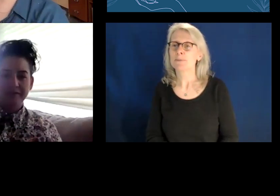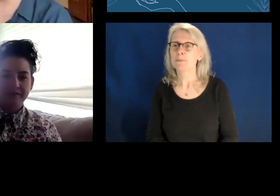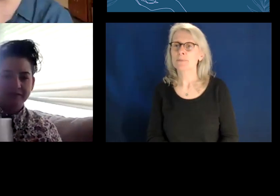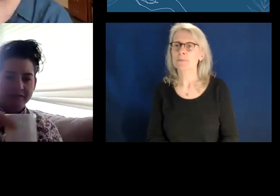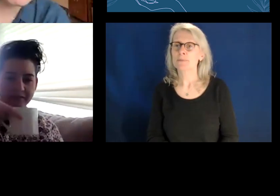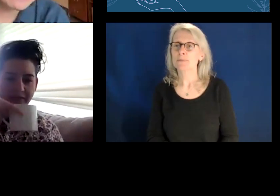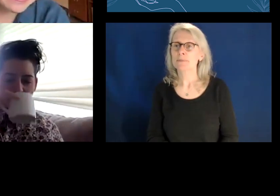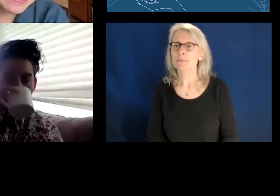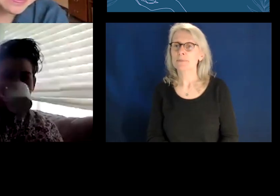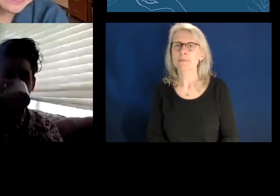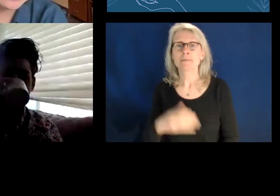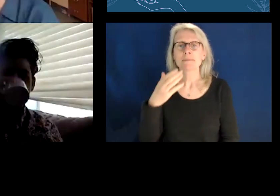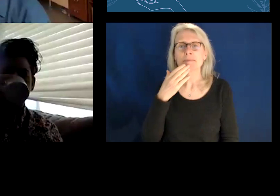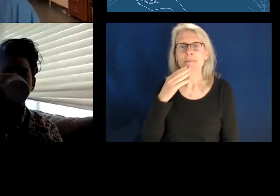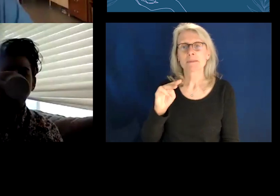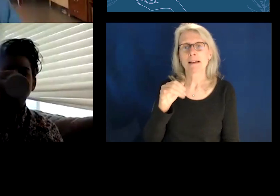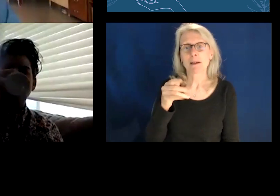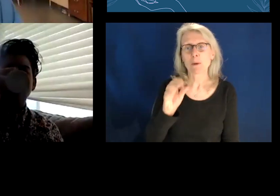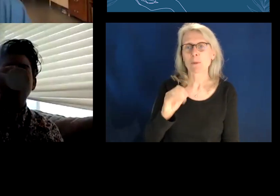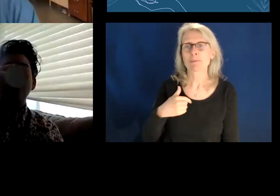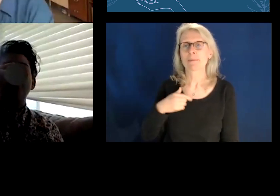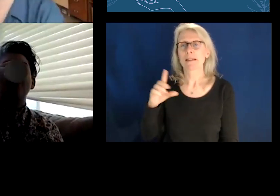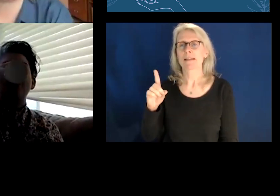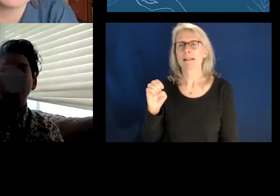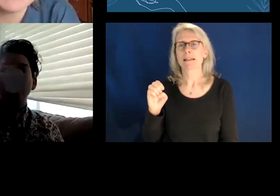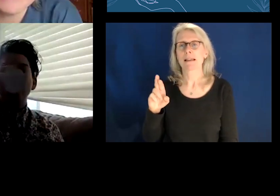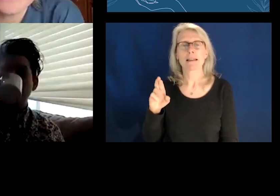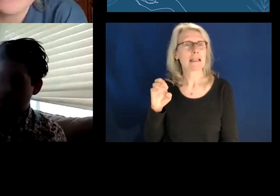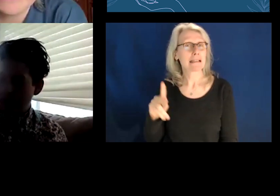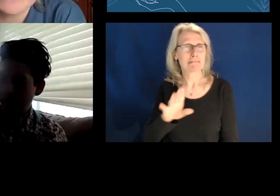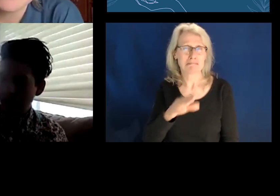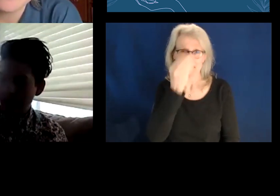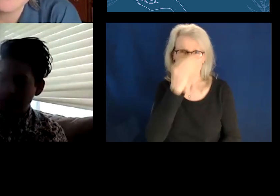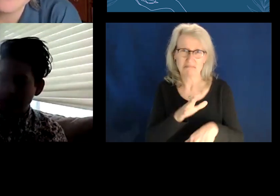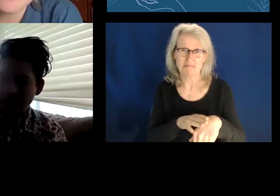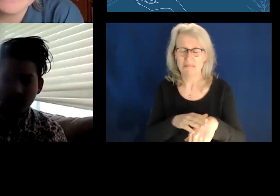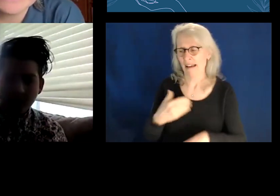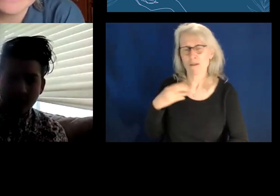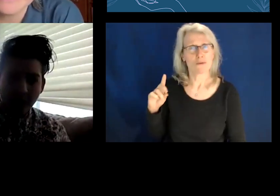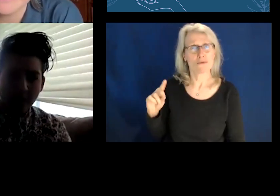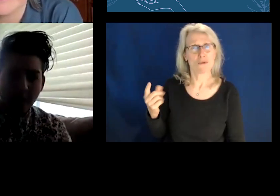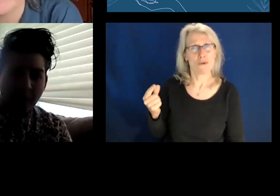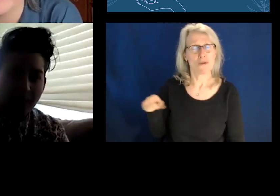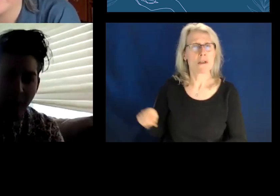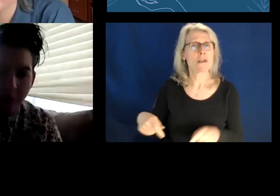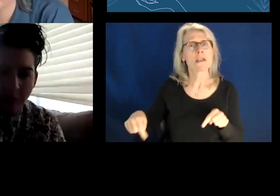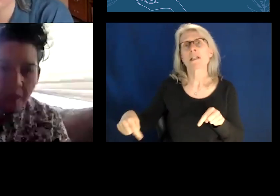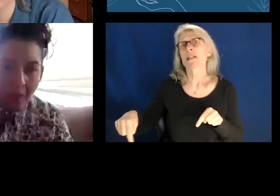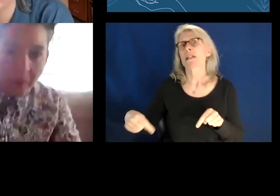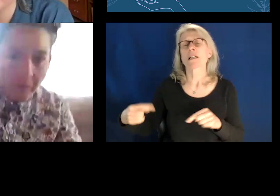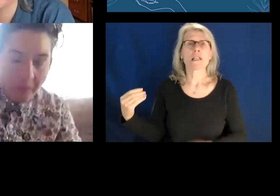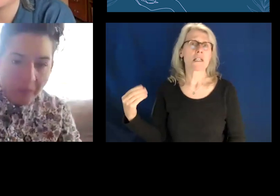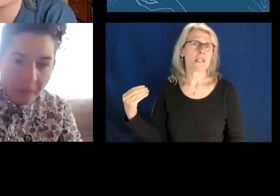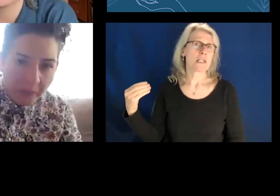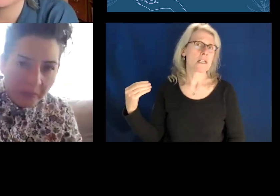Thanks, Maiko. This is Derek speaking. And sorry if you hear a dog barking in the background. My little anxious dog is being